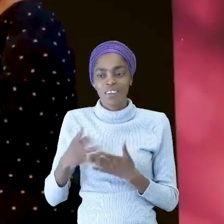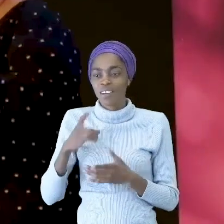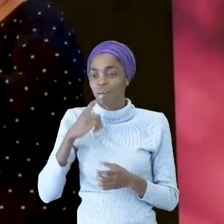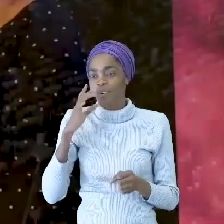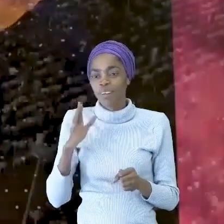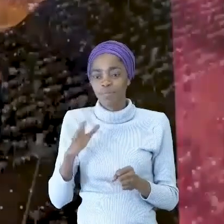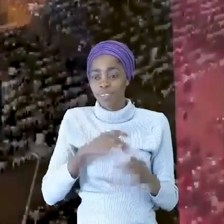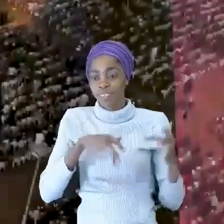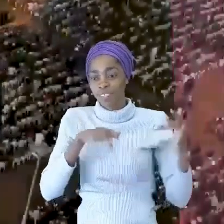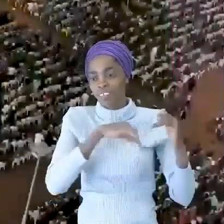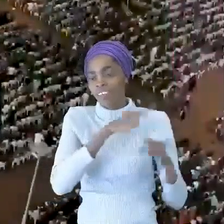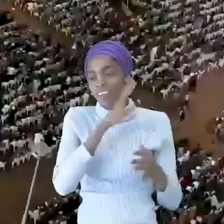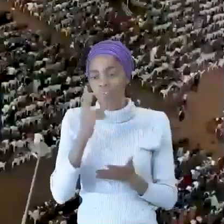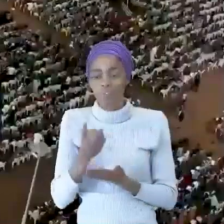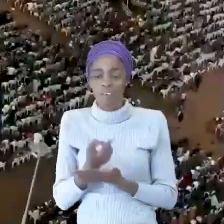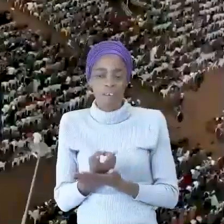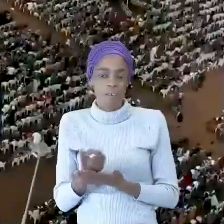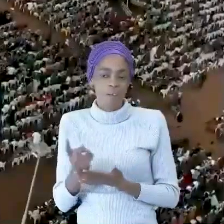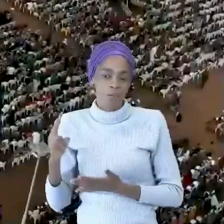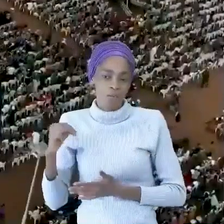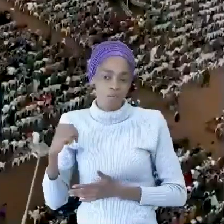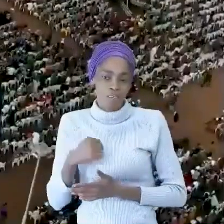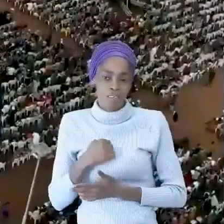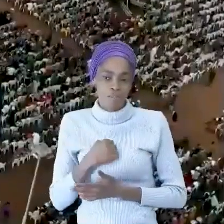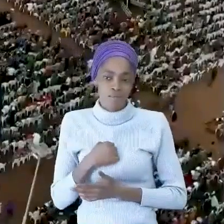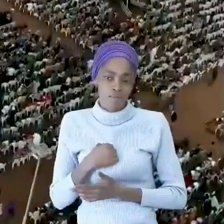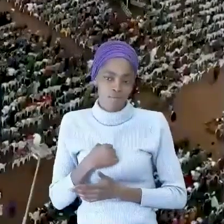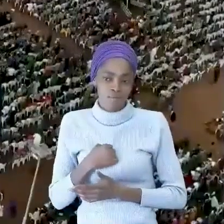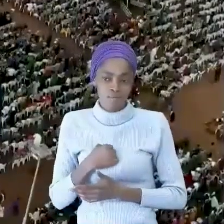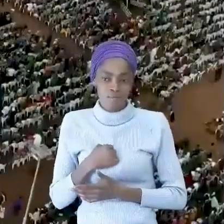Oh, your mercy never fails me.